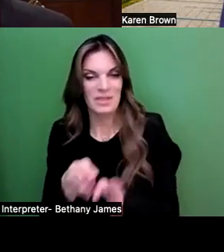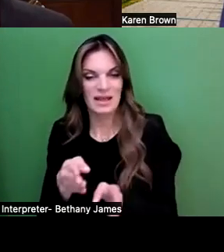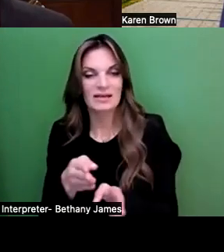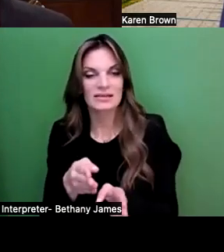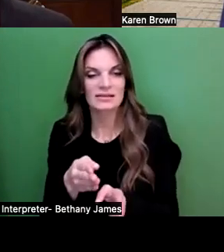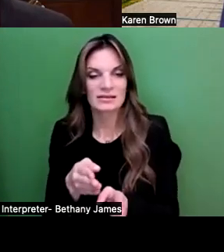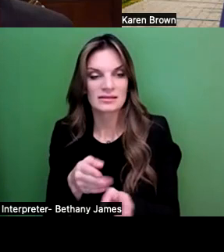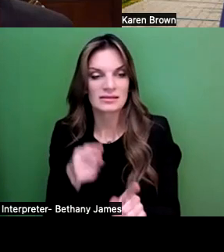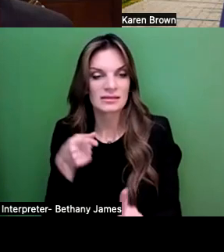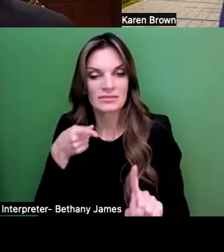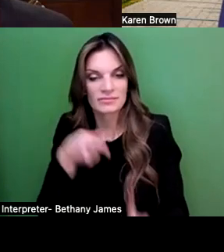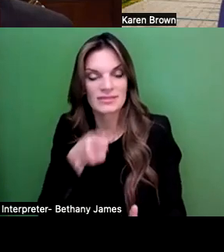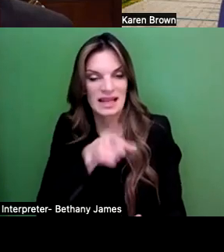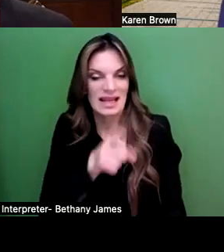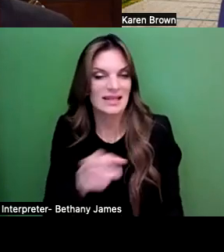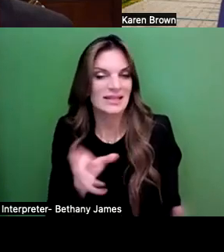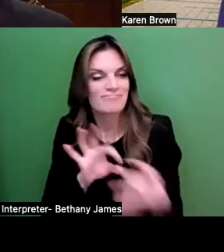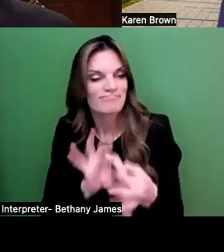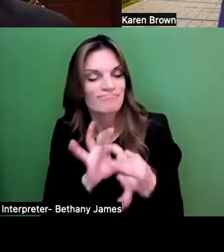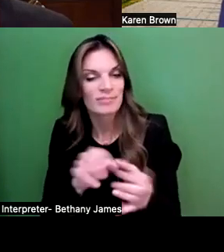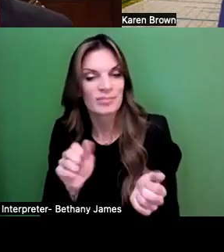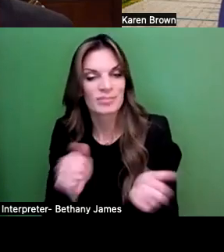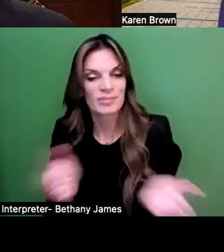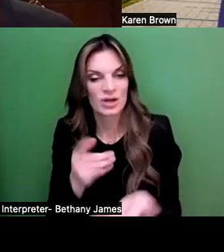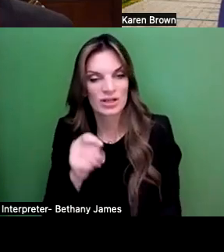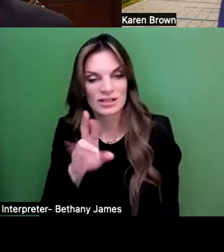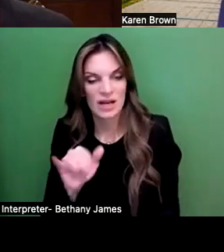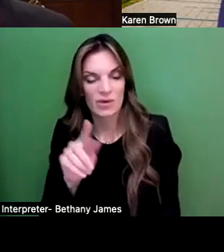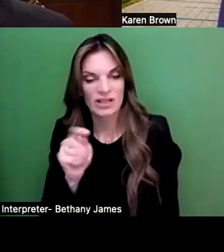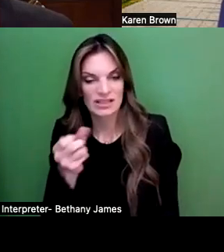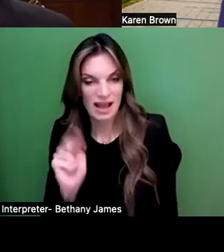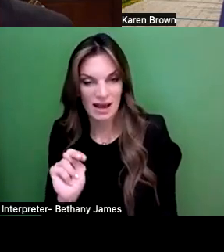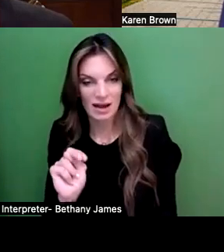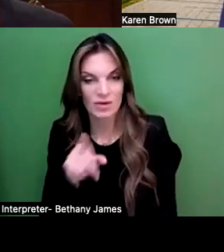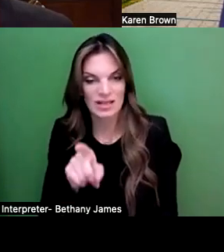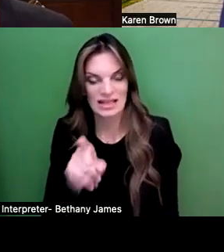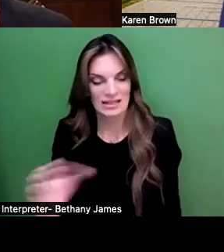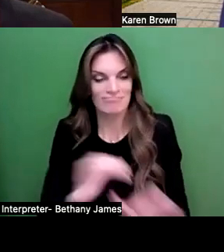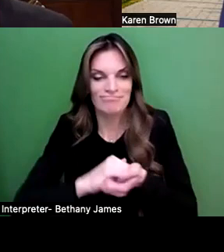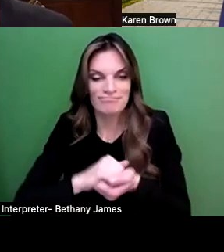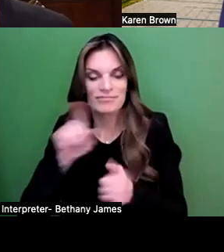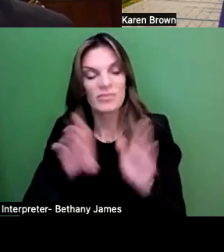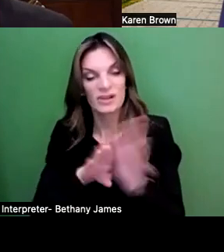work with some developers who we know here in Tarrytown, who have we know to be